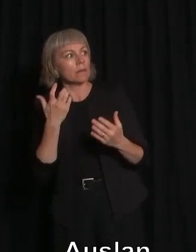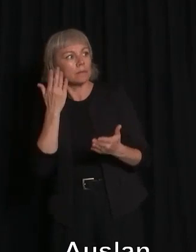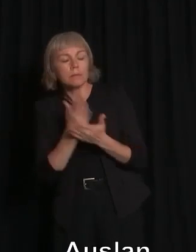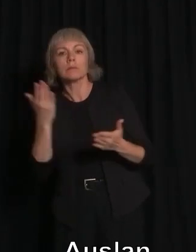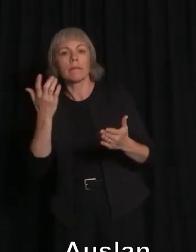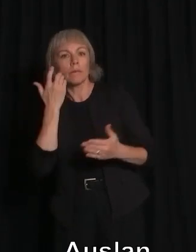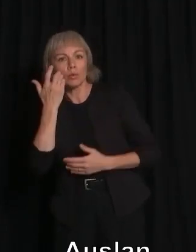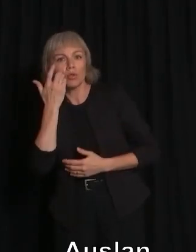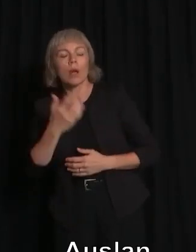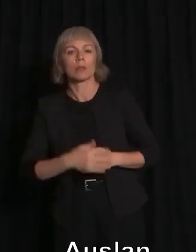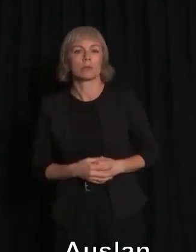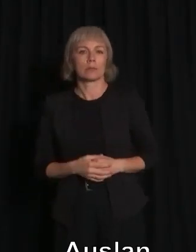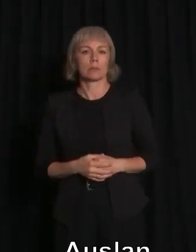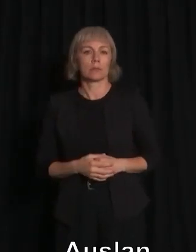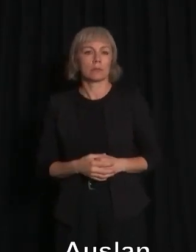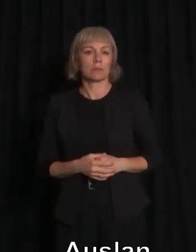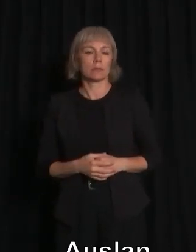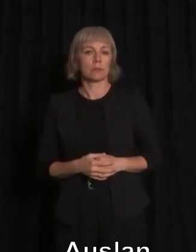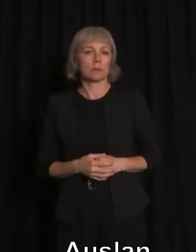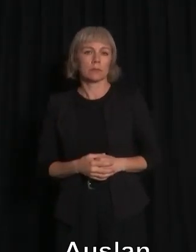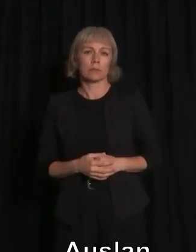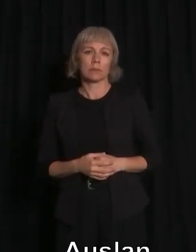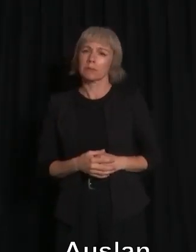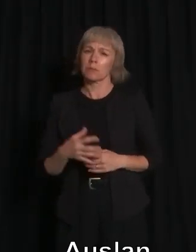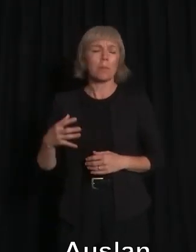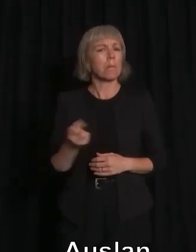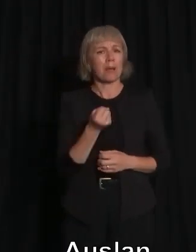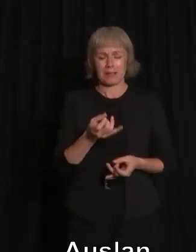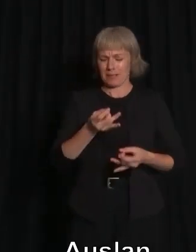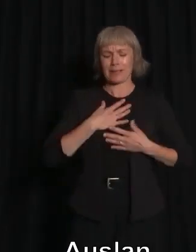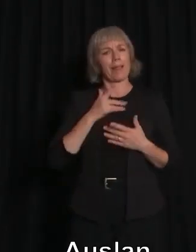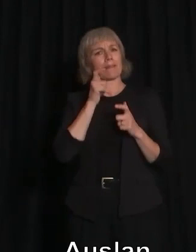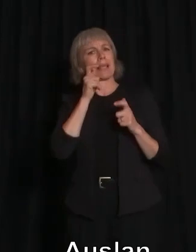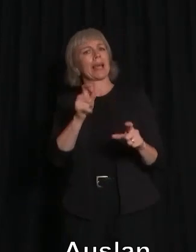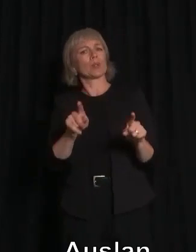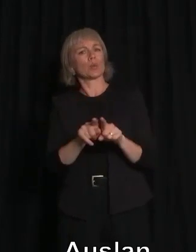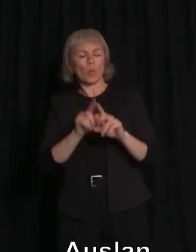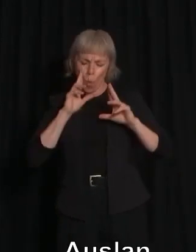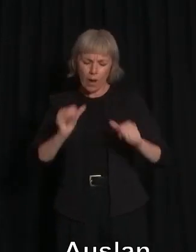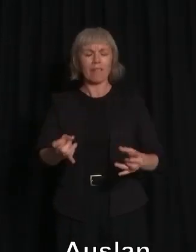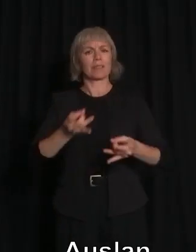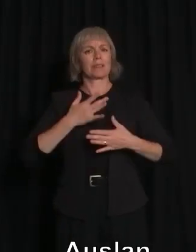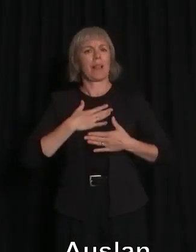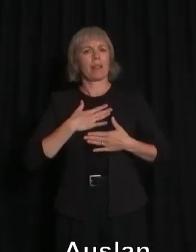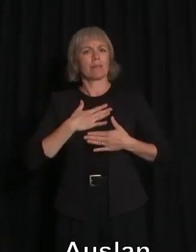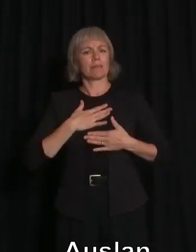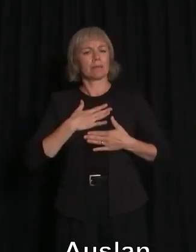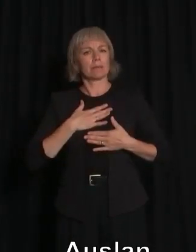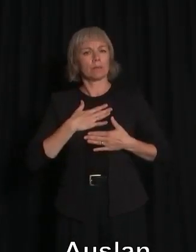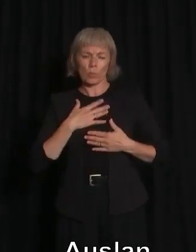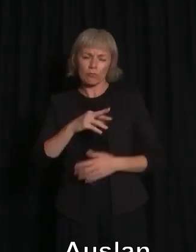in which many want to exterminate us, self-care is a political response for which we are responsible.